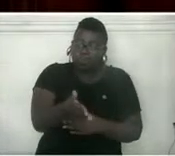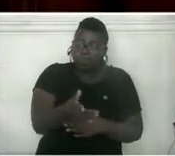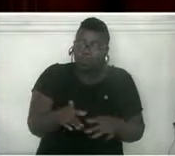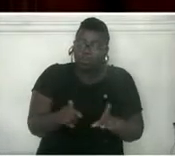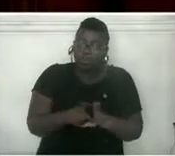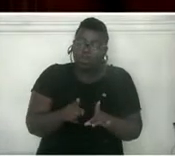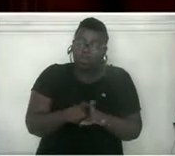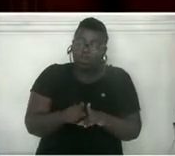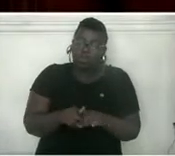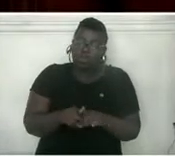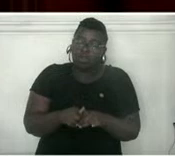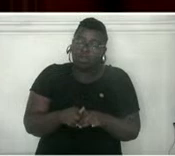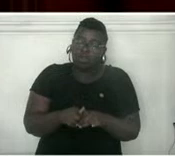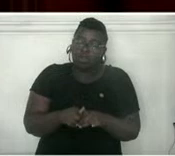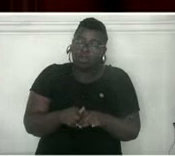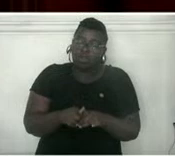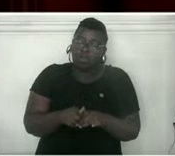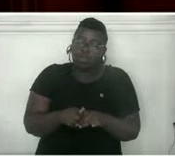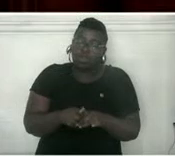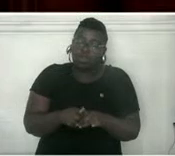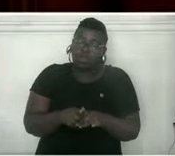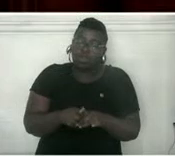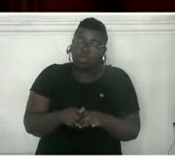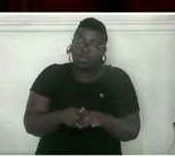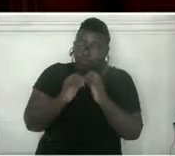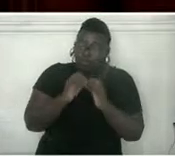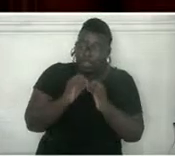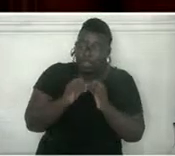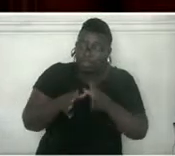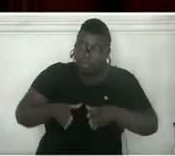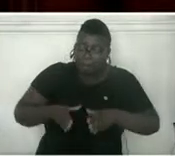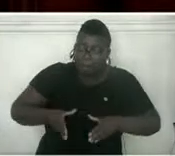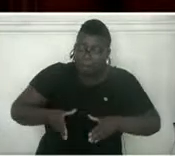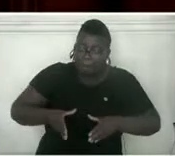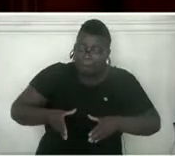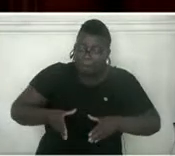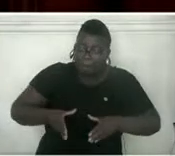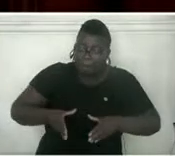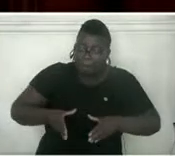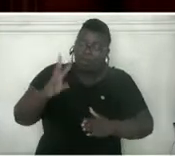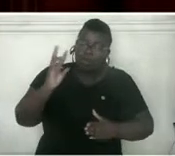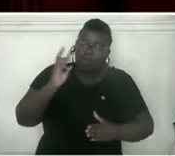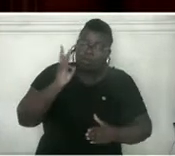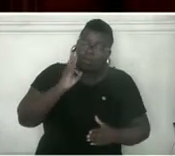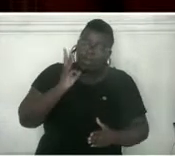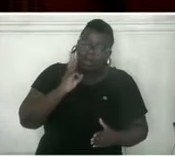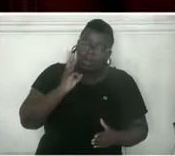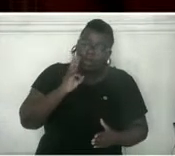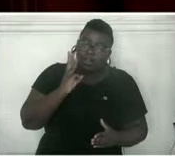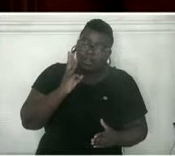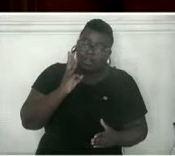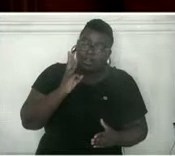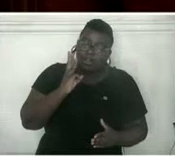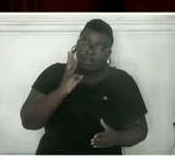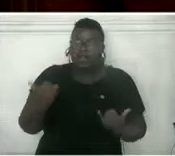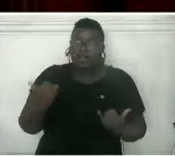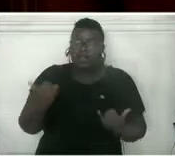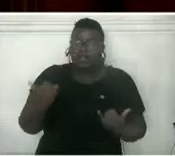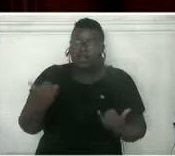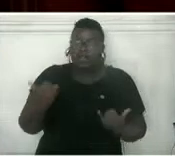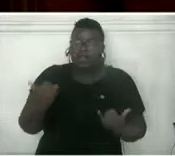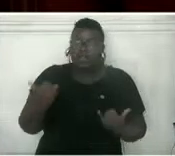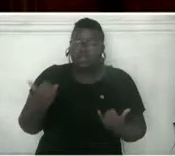and sewage treatment plant for this industrial effluent control. Honourable